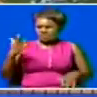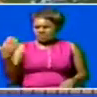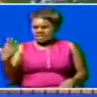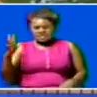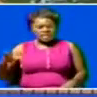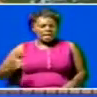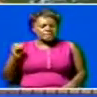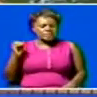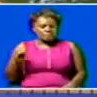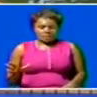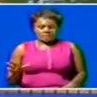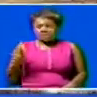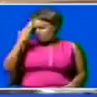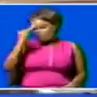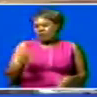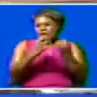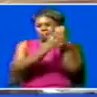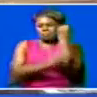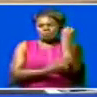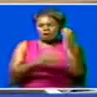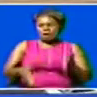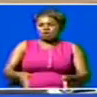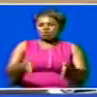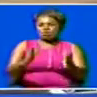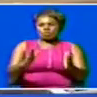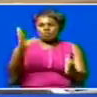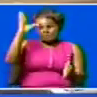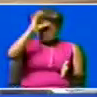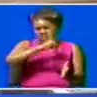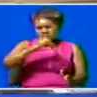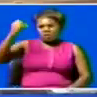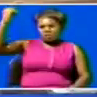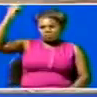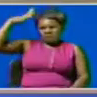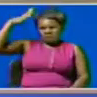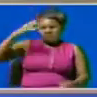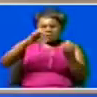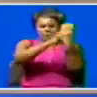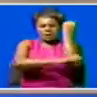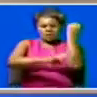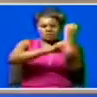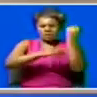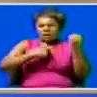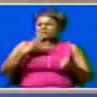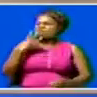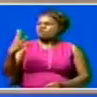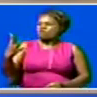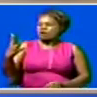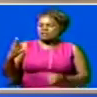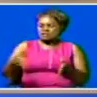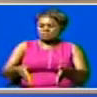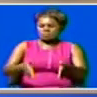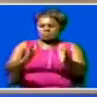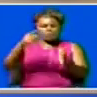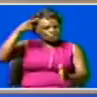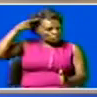is high due to the poor states of roads and lack of electricity. The country has only 400 kilometers of paved